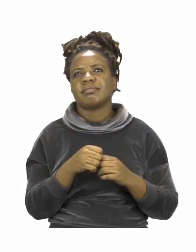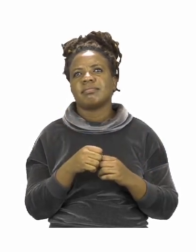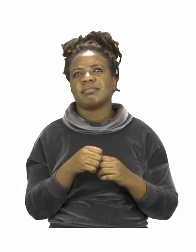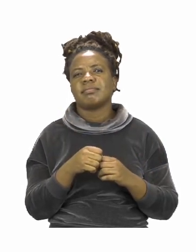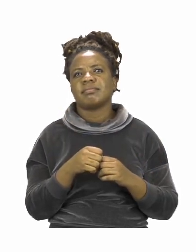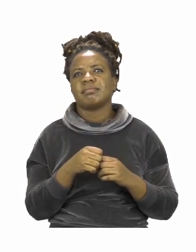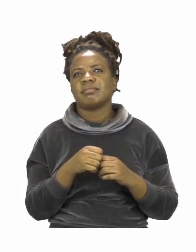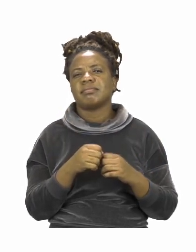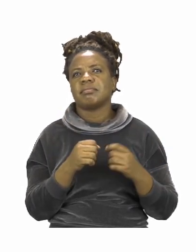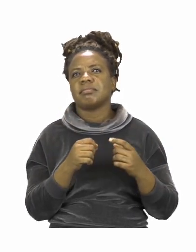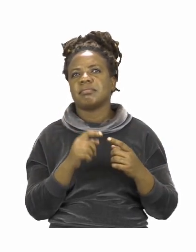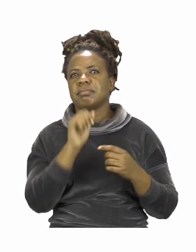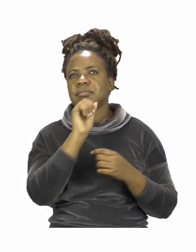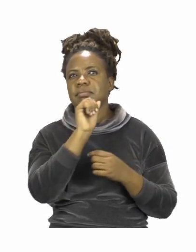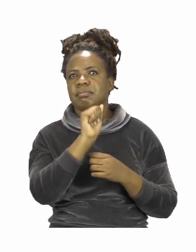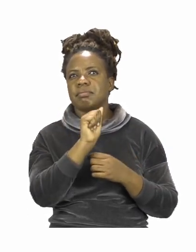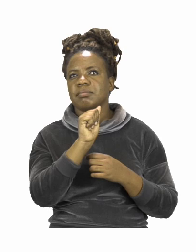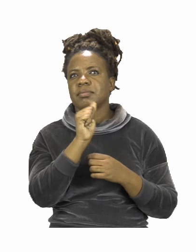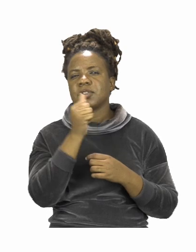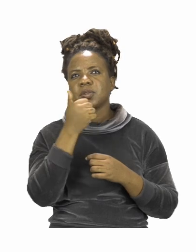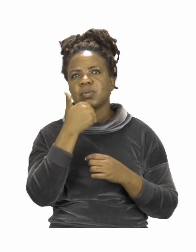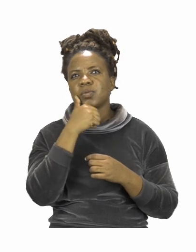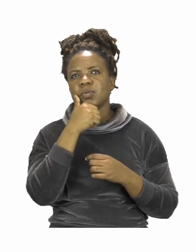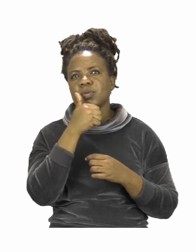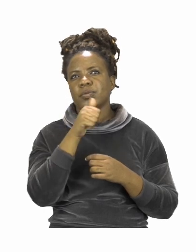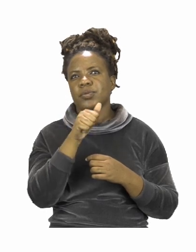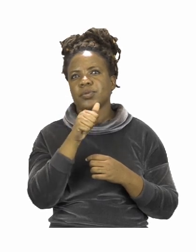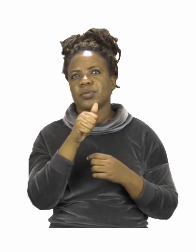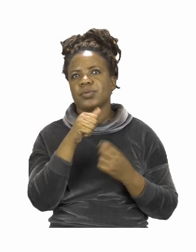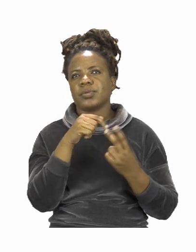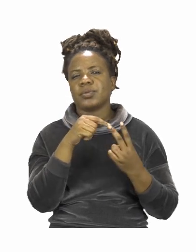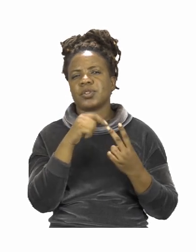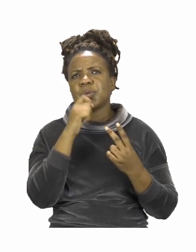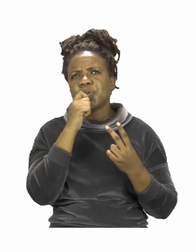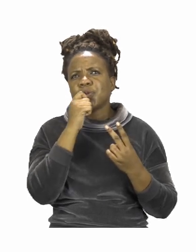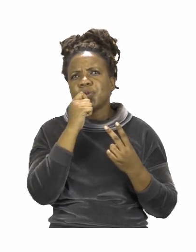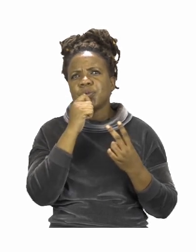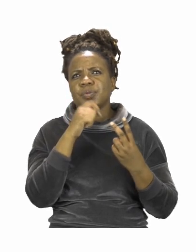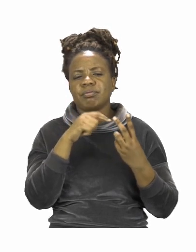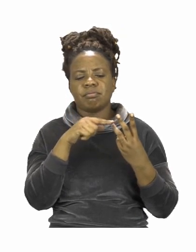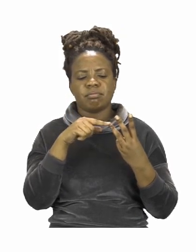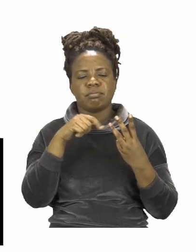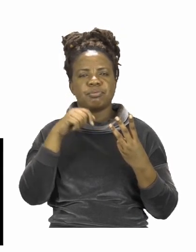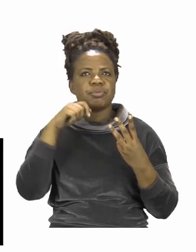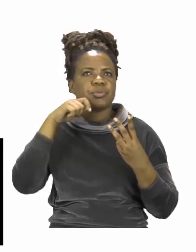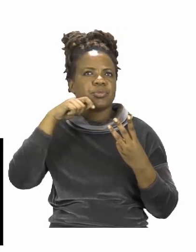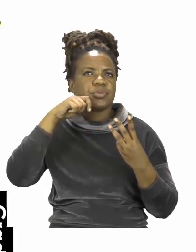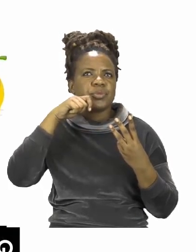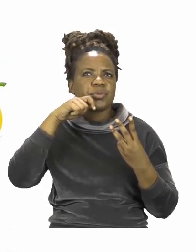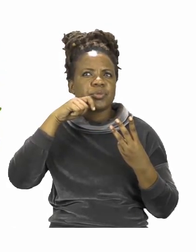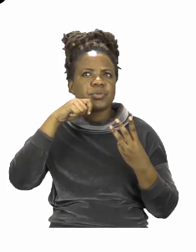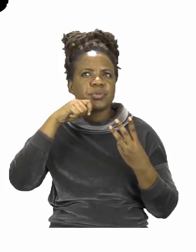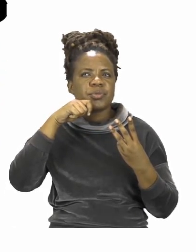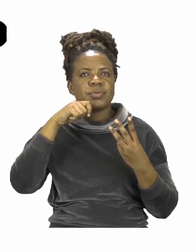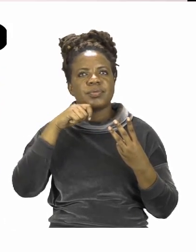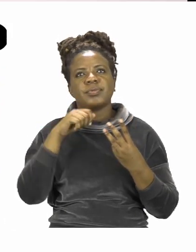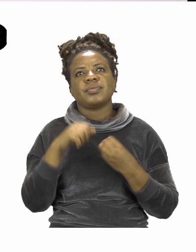We have sweet, sour, or salty.